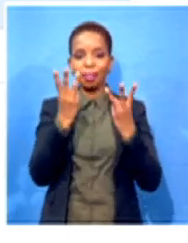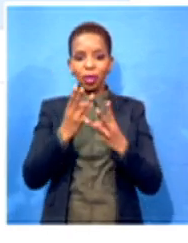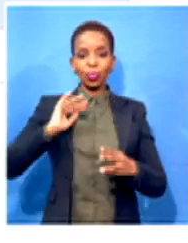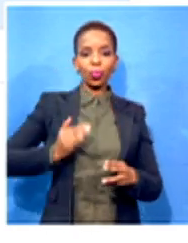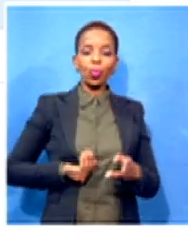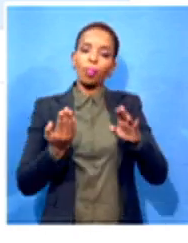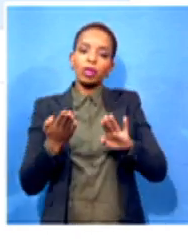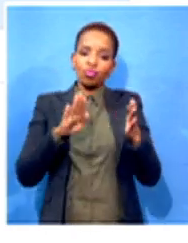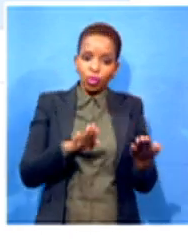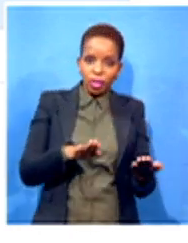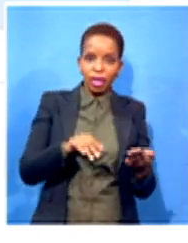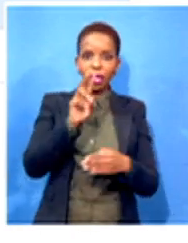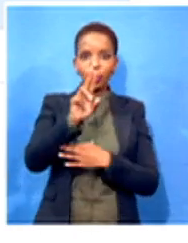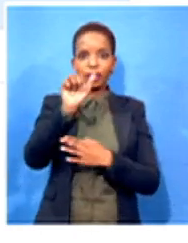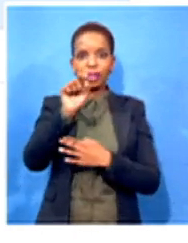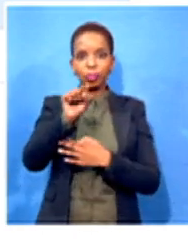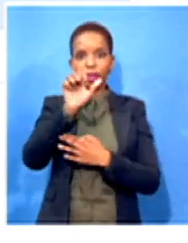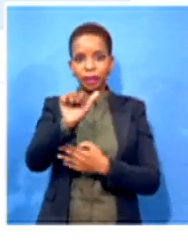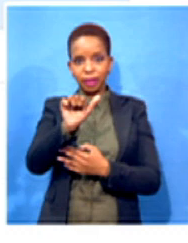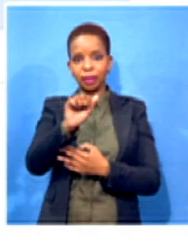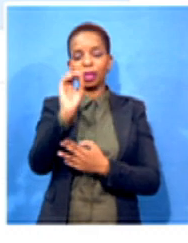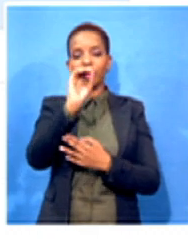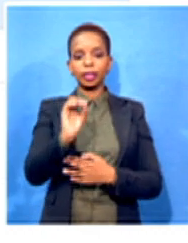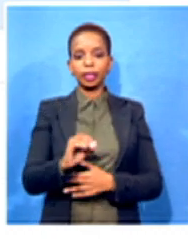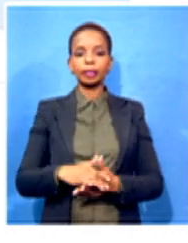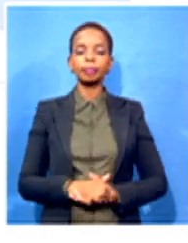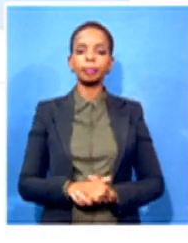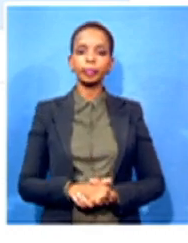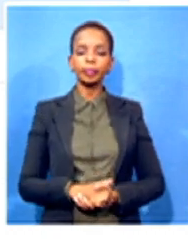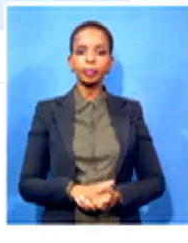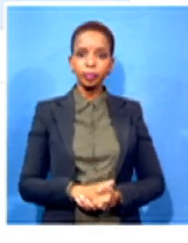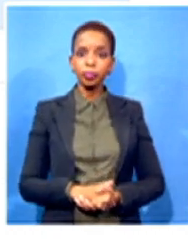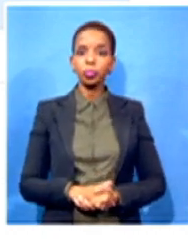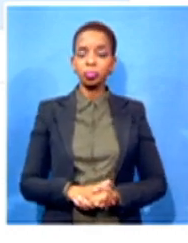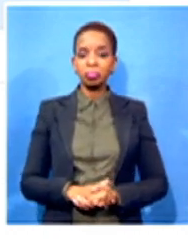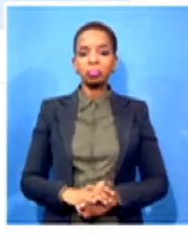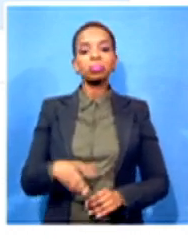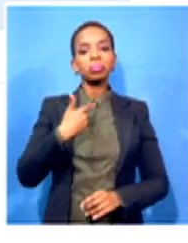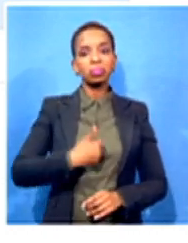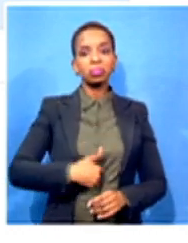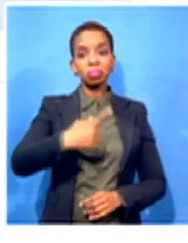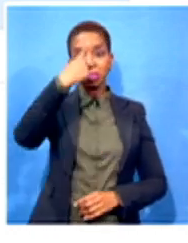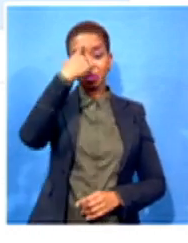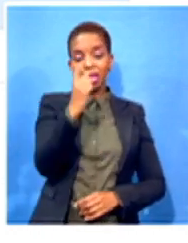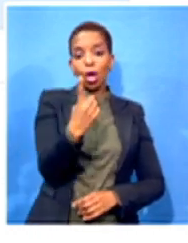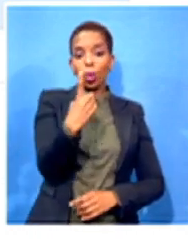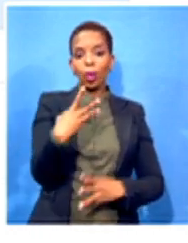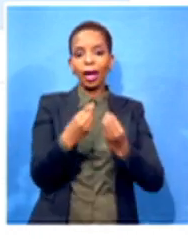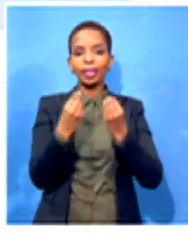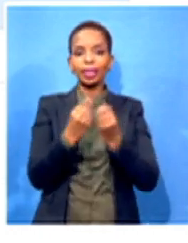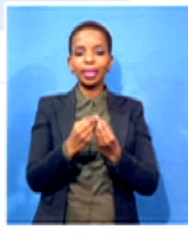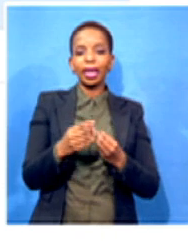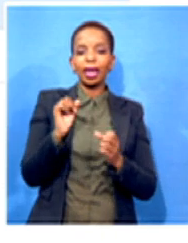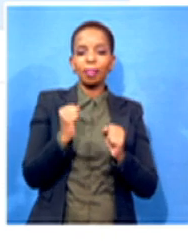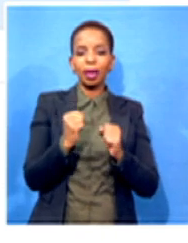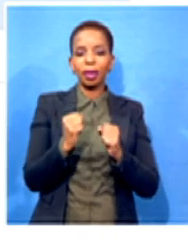that's 46.6% of the deaths. And I think the one thing that's still outstanding, Leanne, and